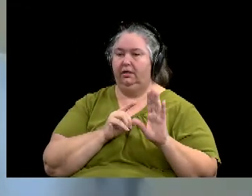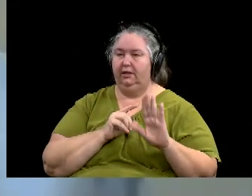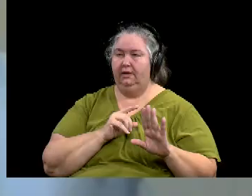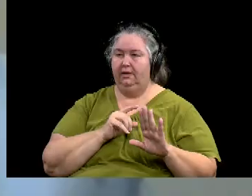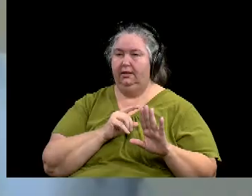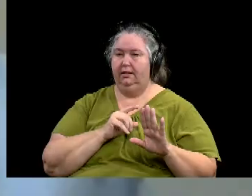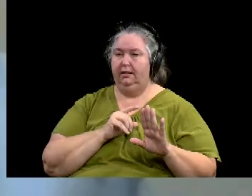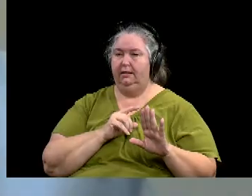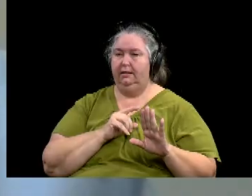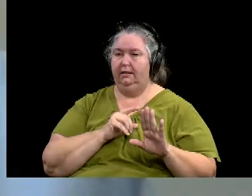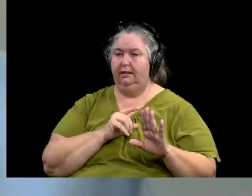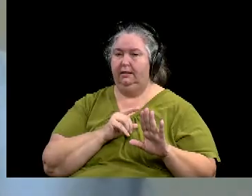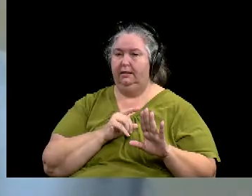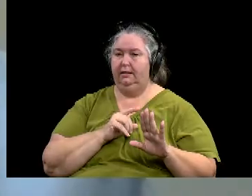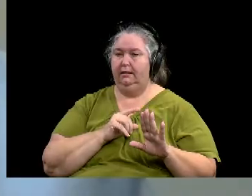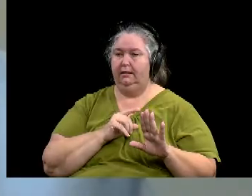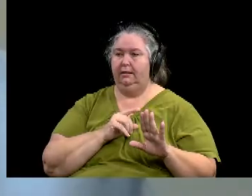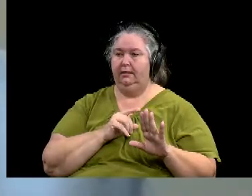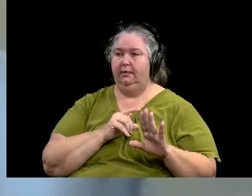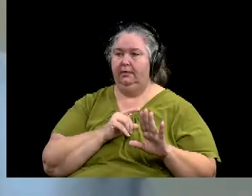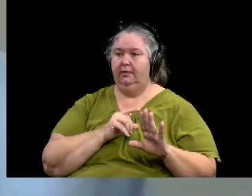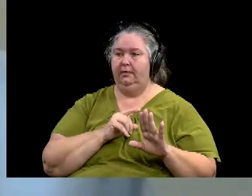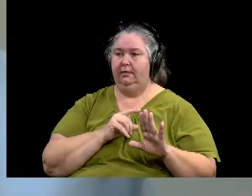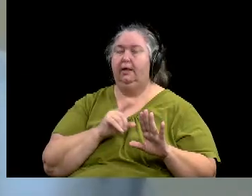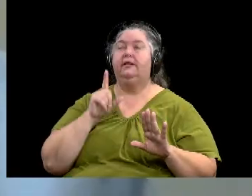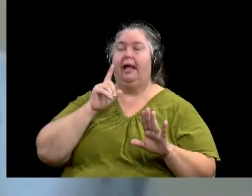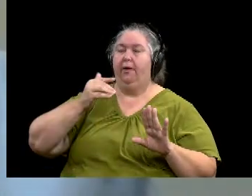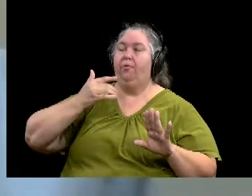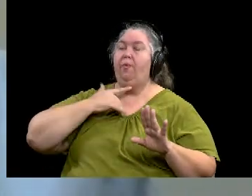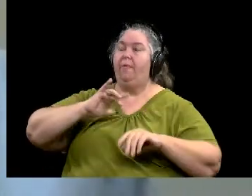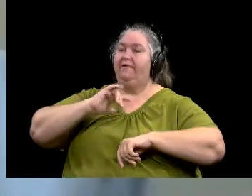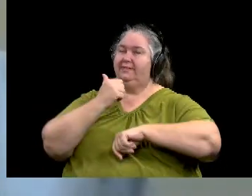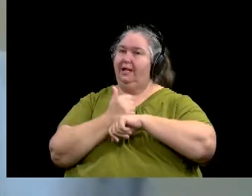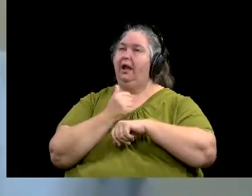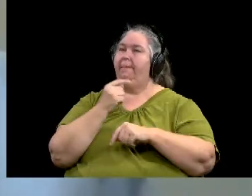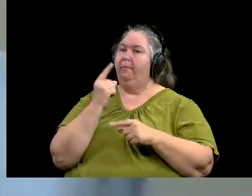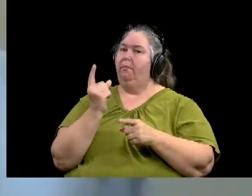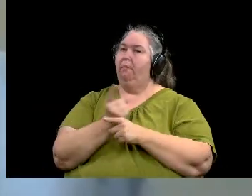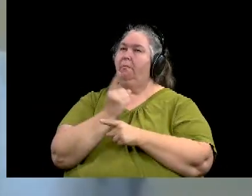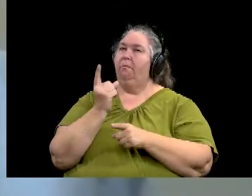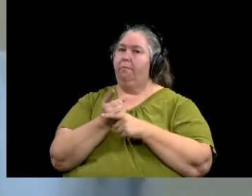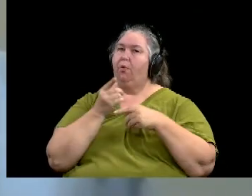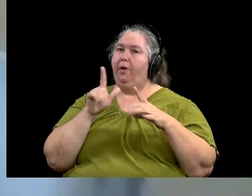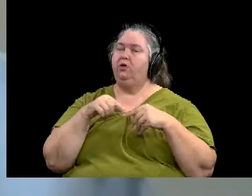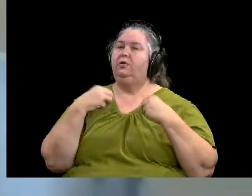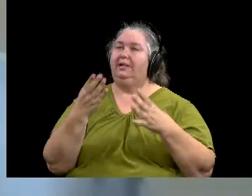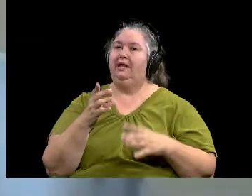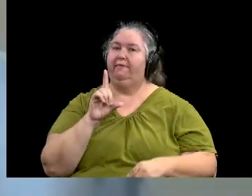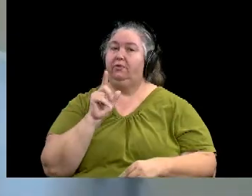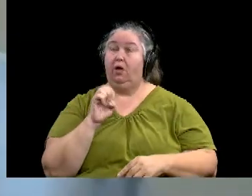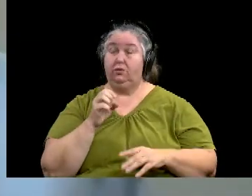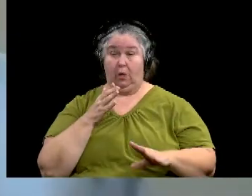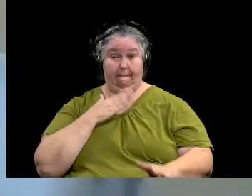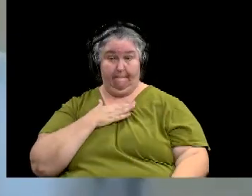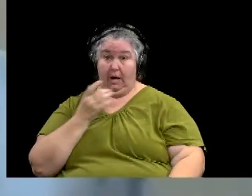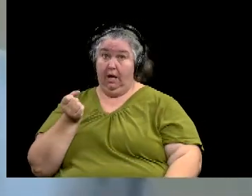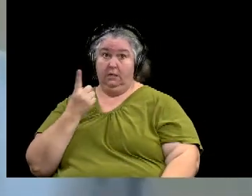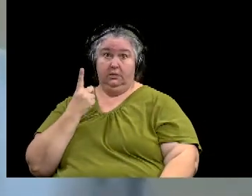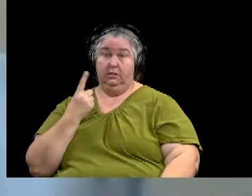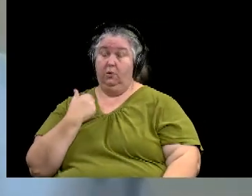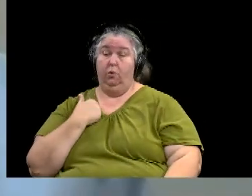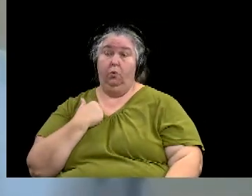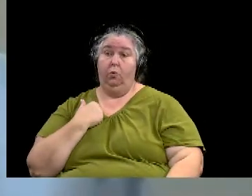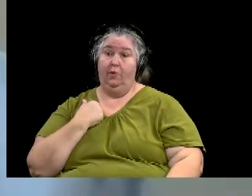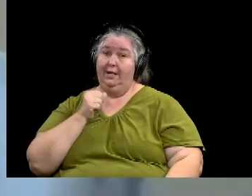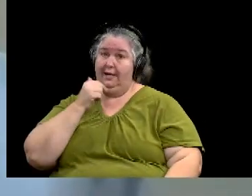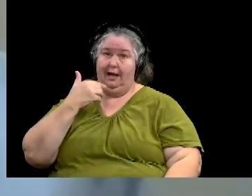in the first place, because at least from my understanding, we didn't have enough vaccinations to get